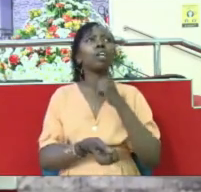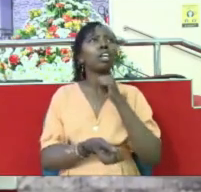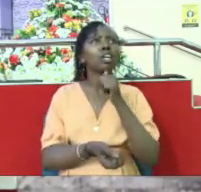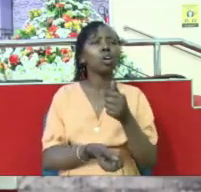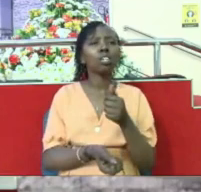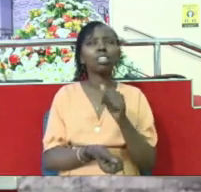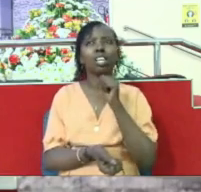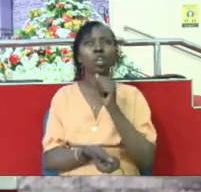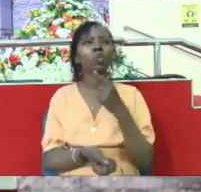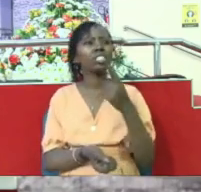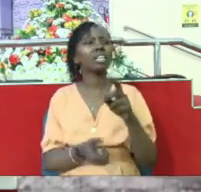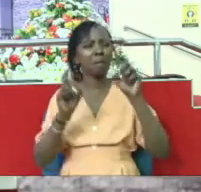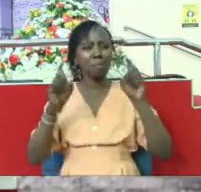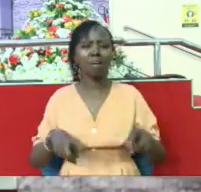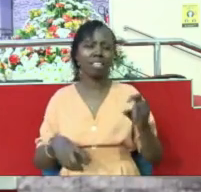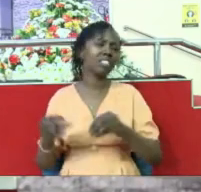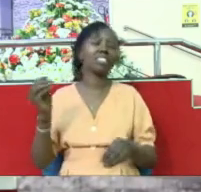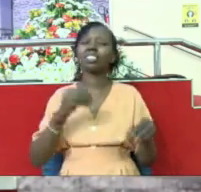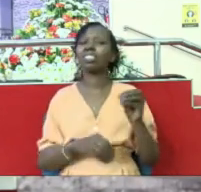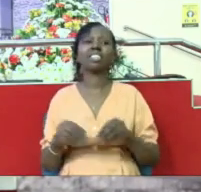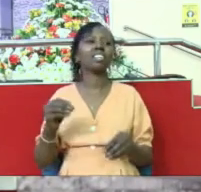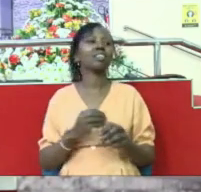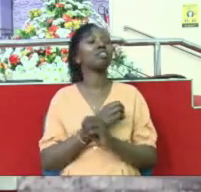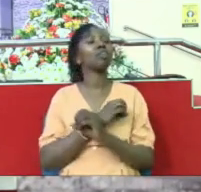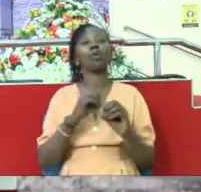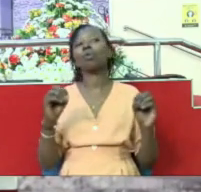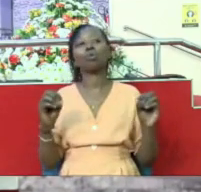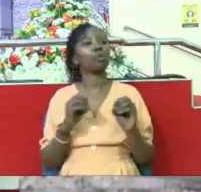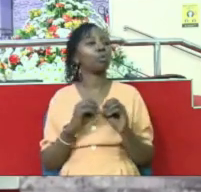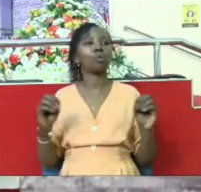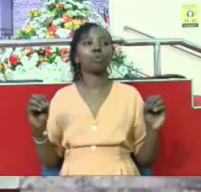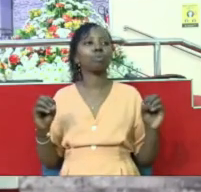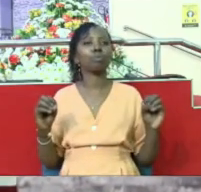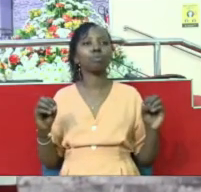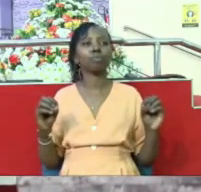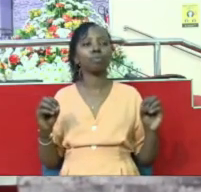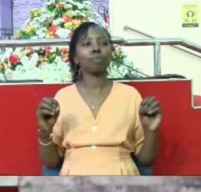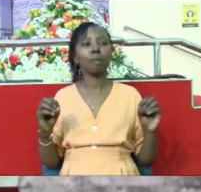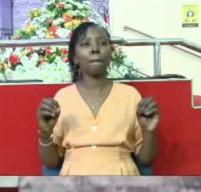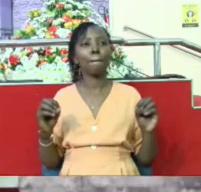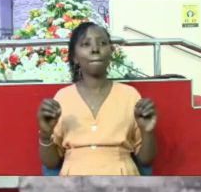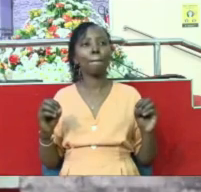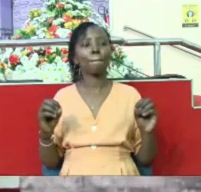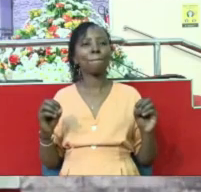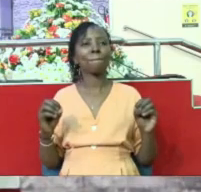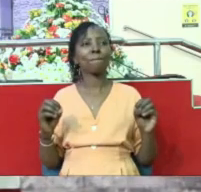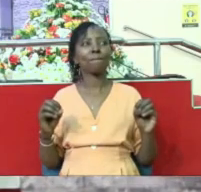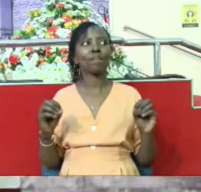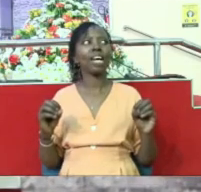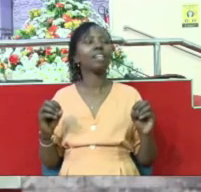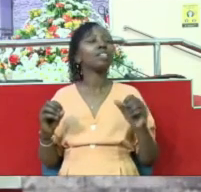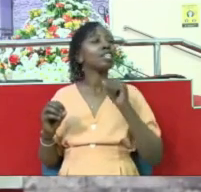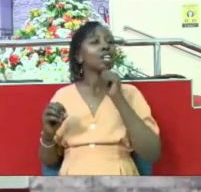sheria. That you must always give beyond your means. No. This is not the principle. Hii